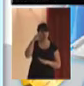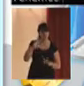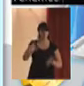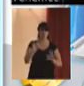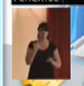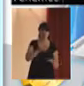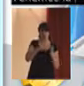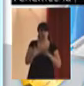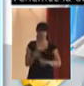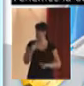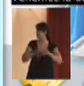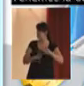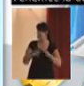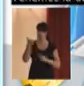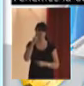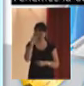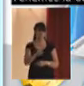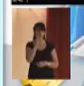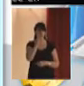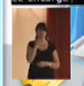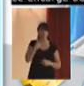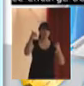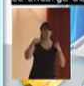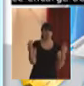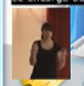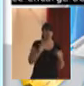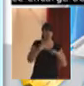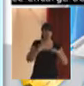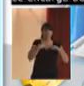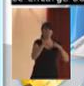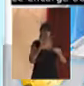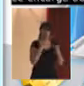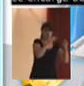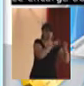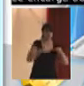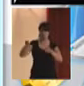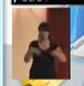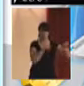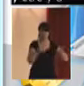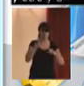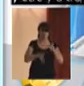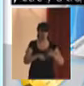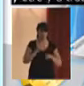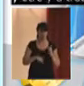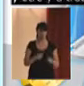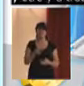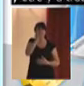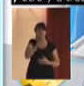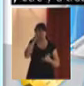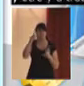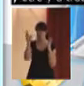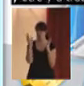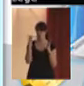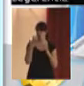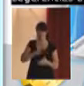also have the application logic in the middle that sends messages from one side to the other, and also suggestions